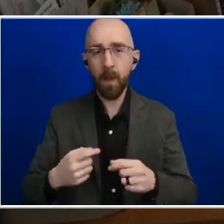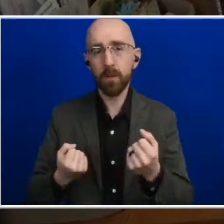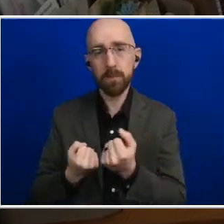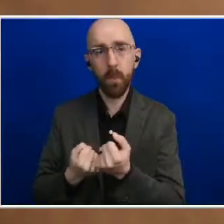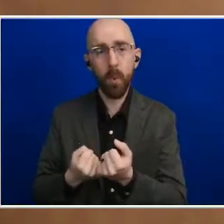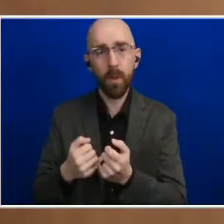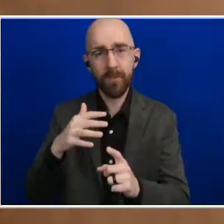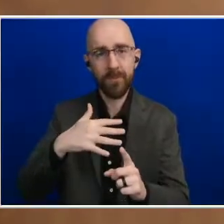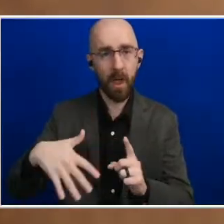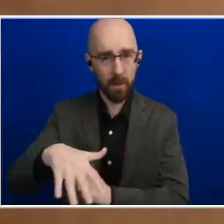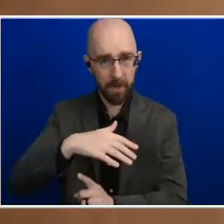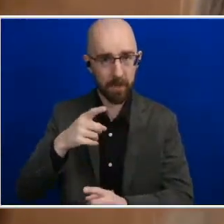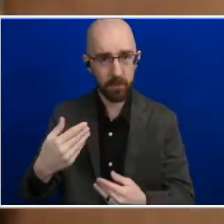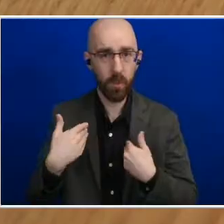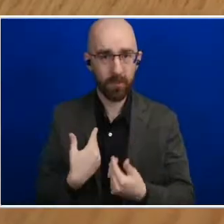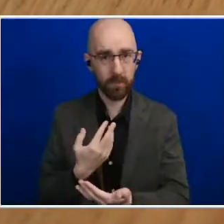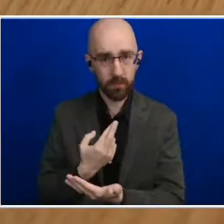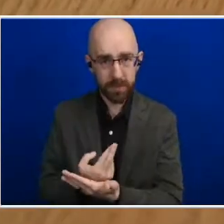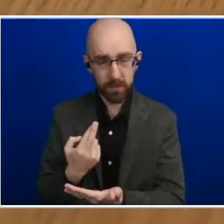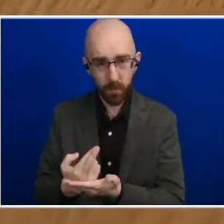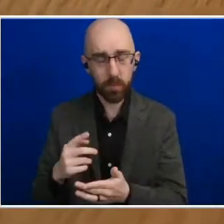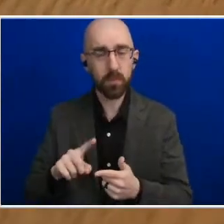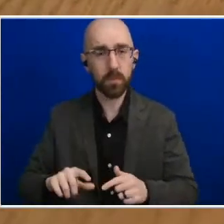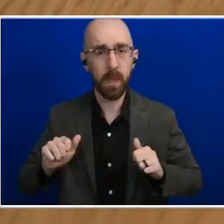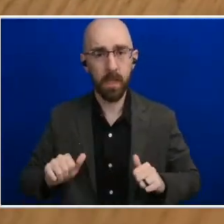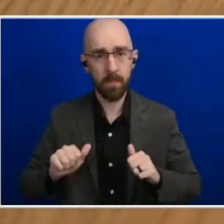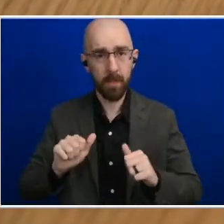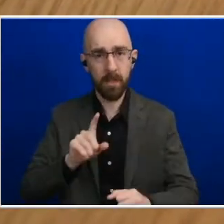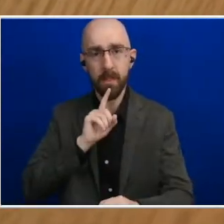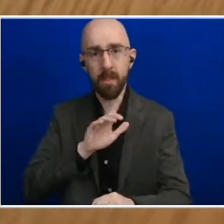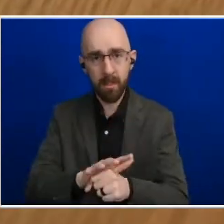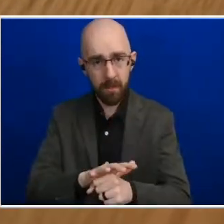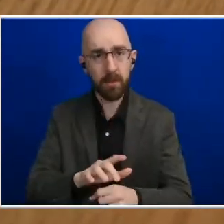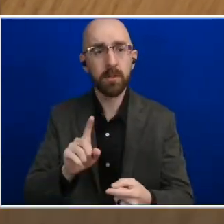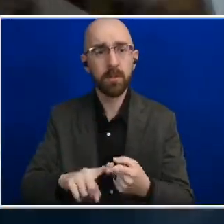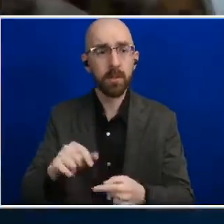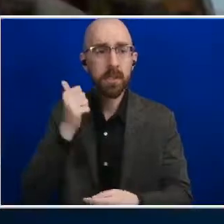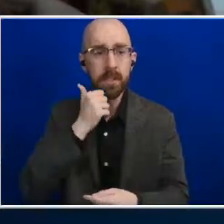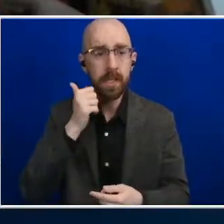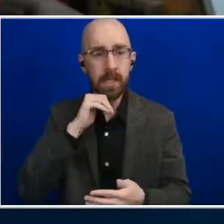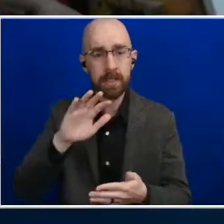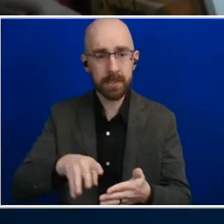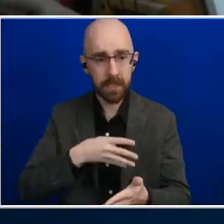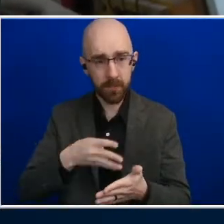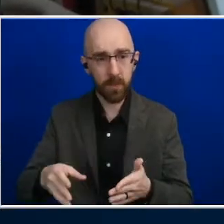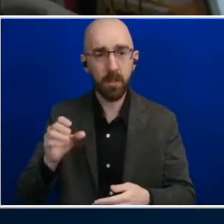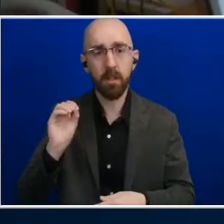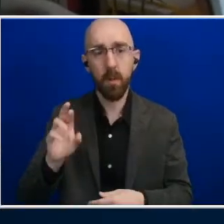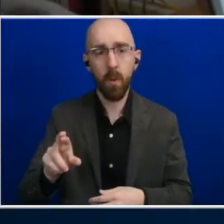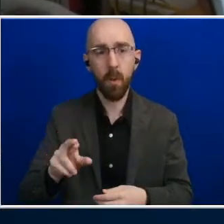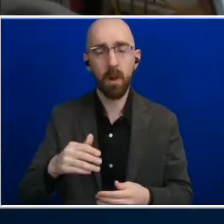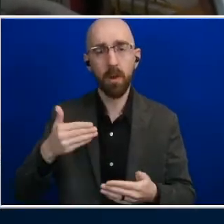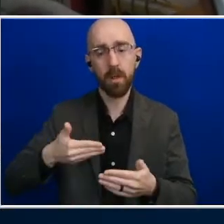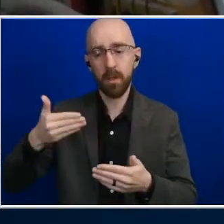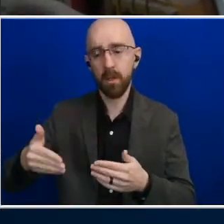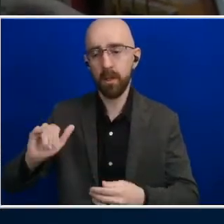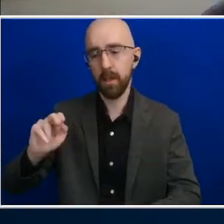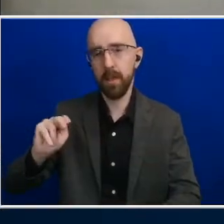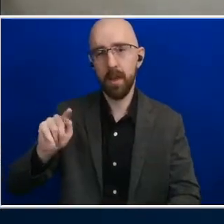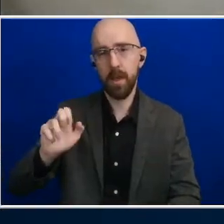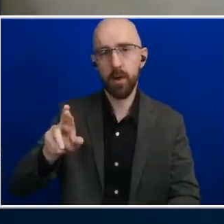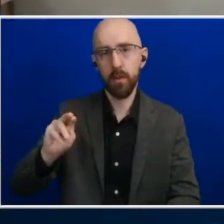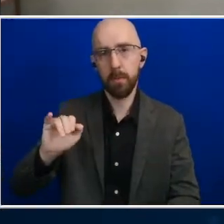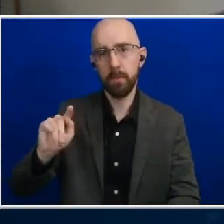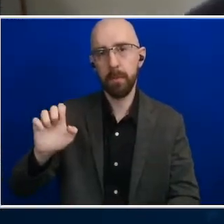the resources to be able to commit to a daily schedule or a intermittent schedule where you can engage in